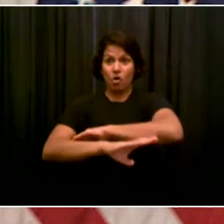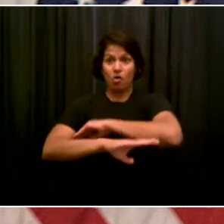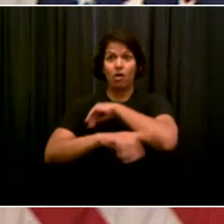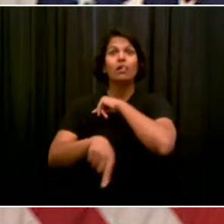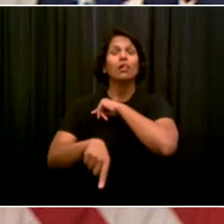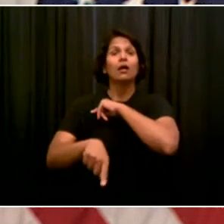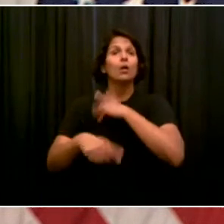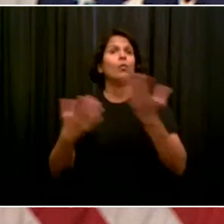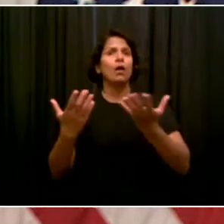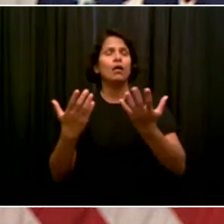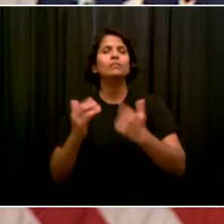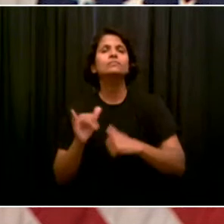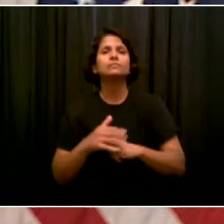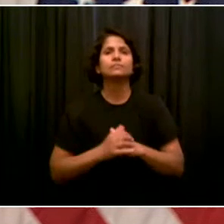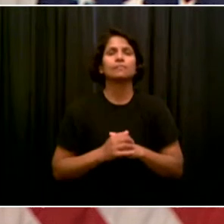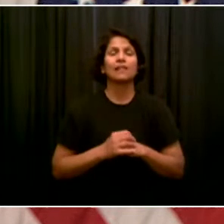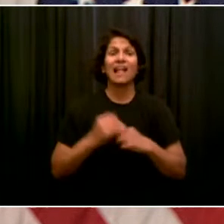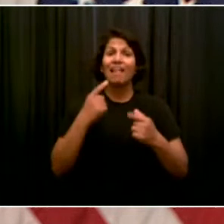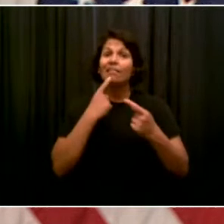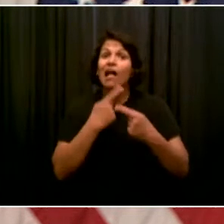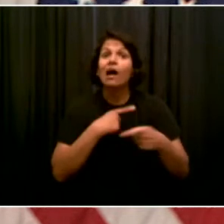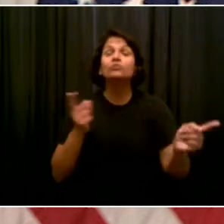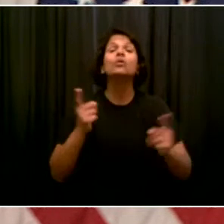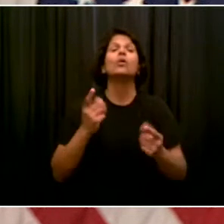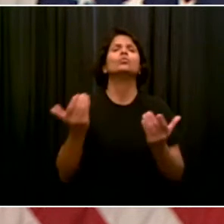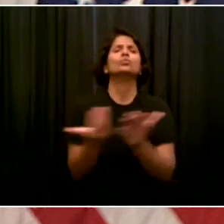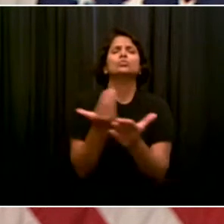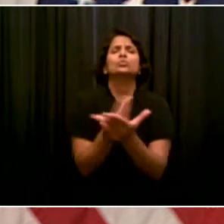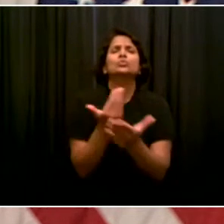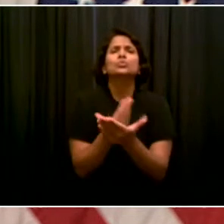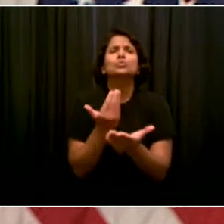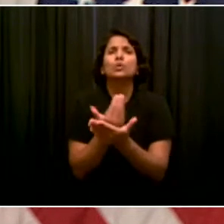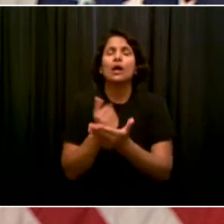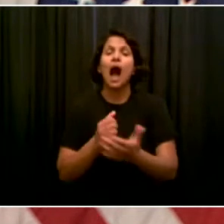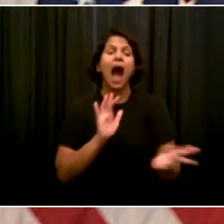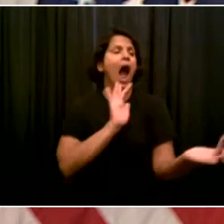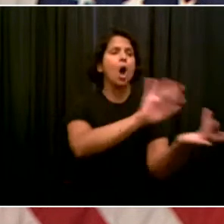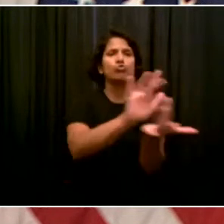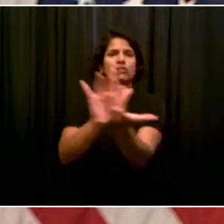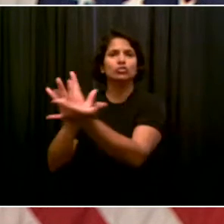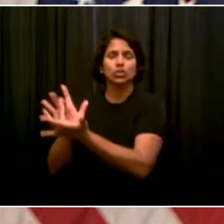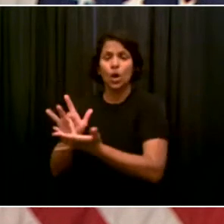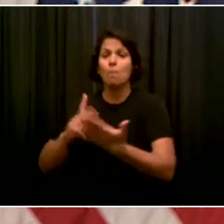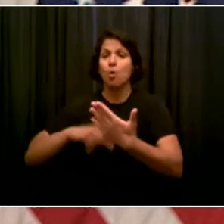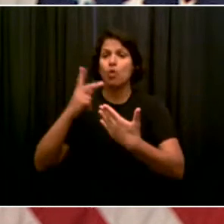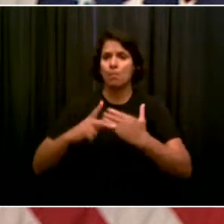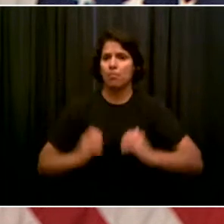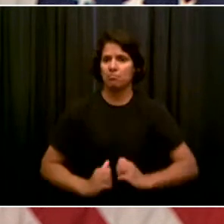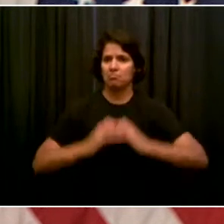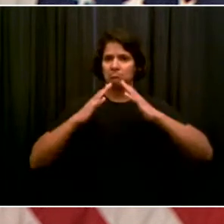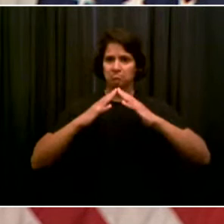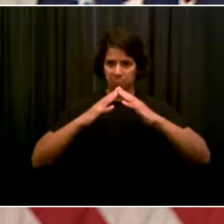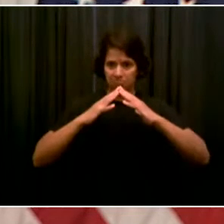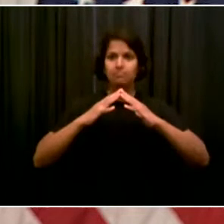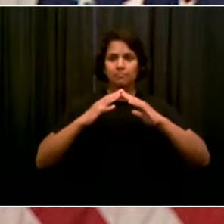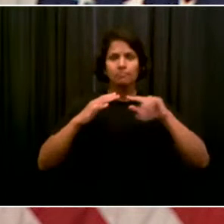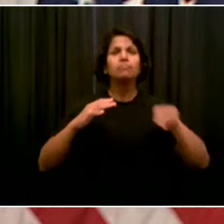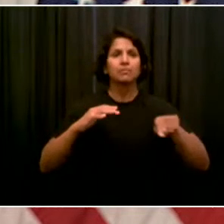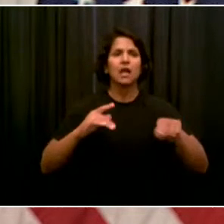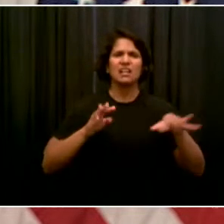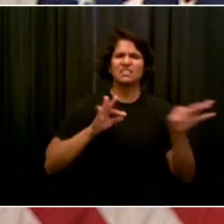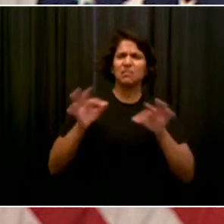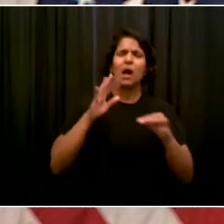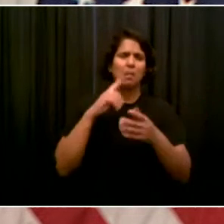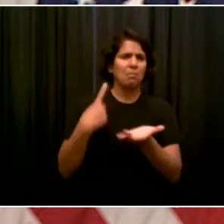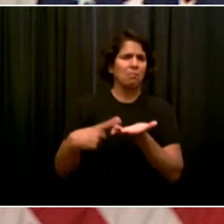things we learned is that this highway has impacts all up and down the corridor, not just where the triple cantilever is, and we're going to be engaging